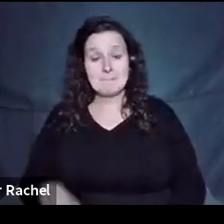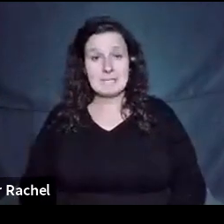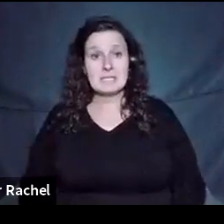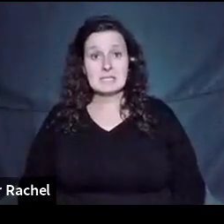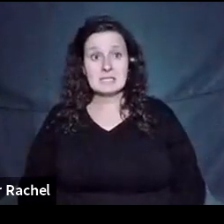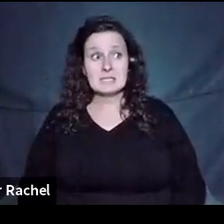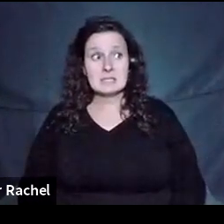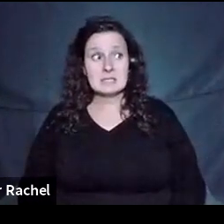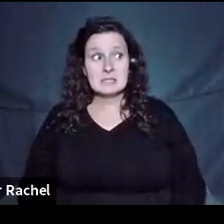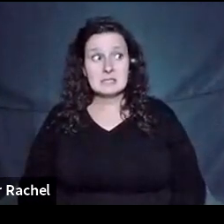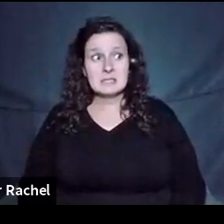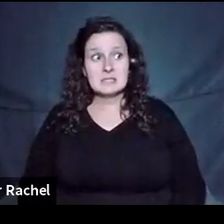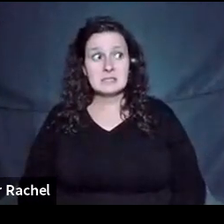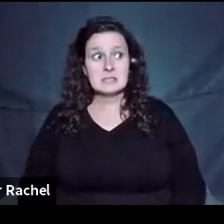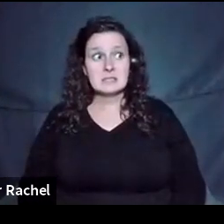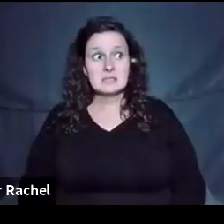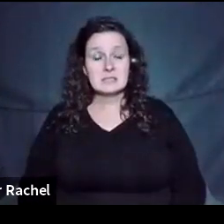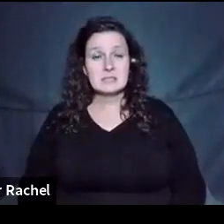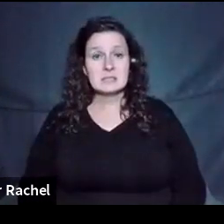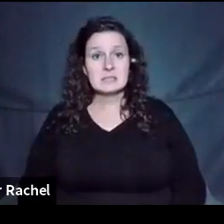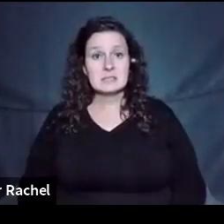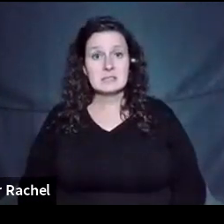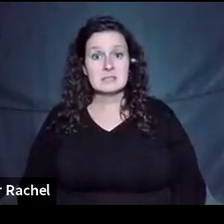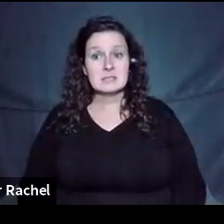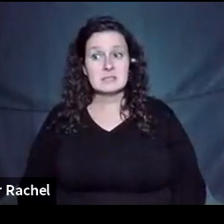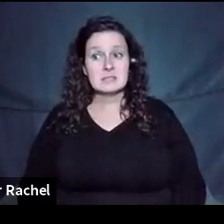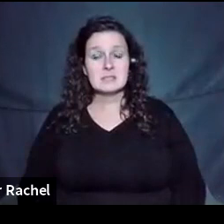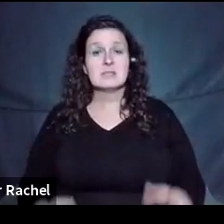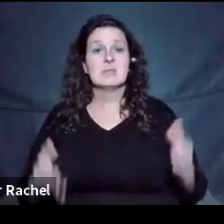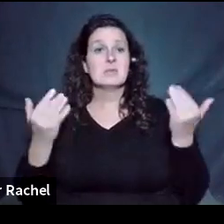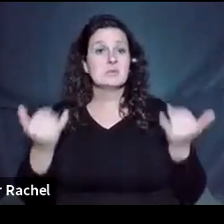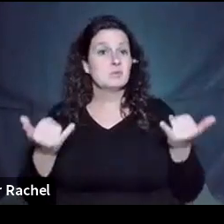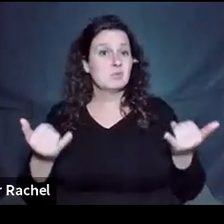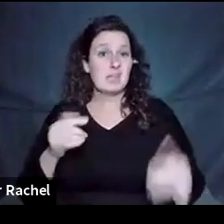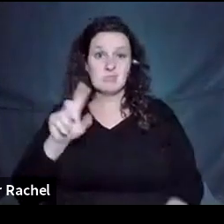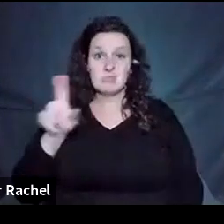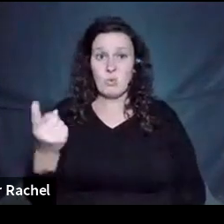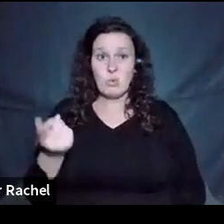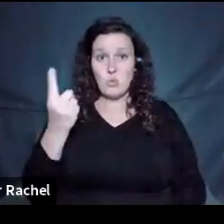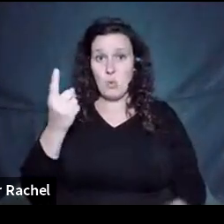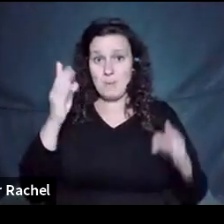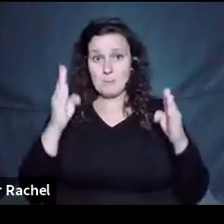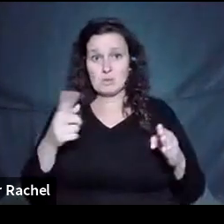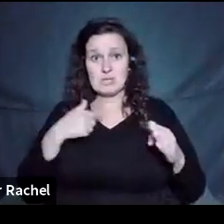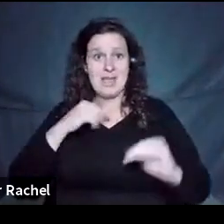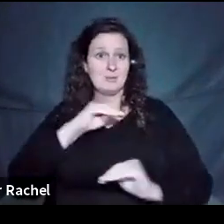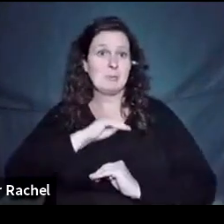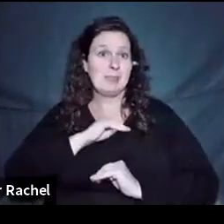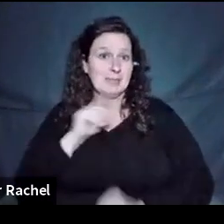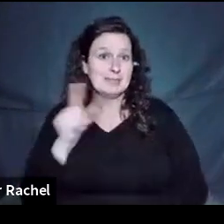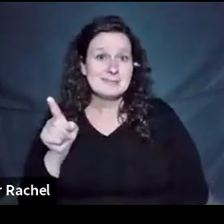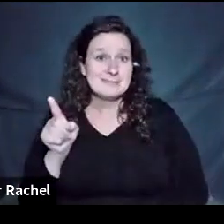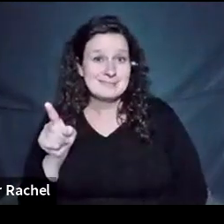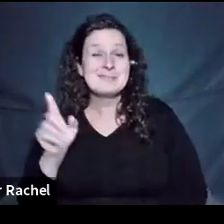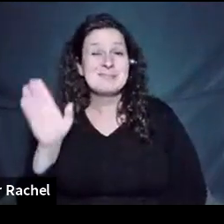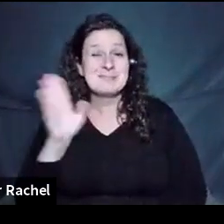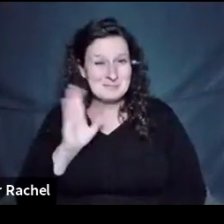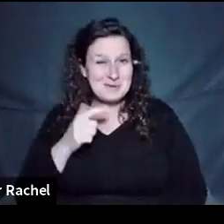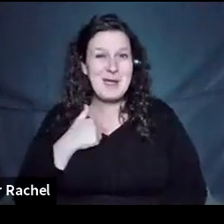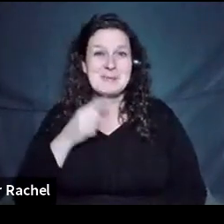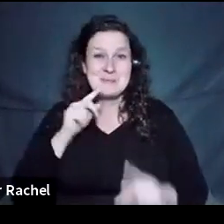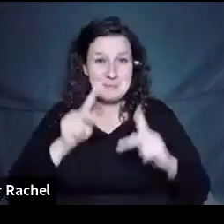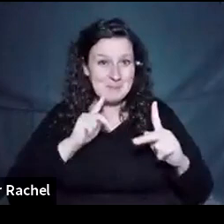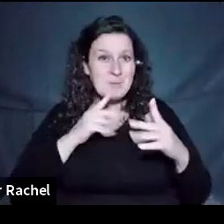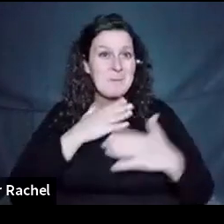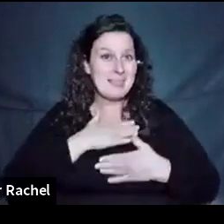I think that today there's only one person I have to please. I used to be really like a people pleaser. You